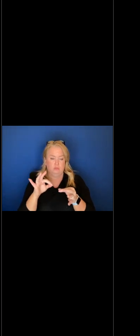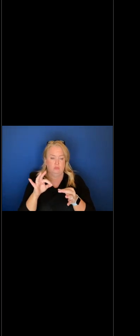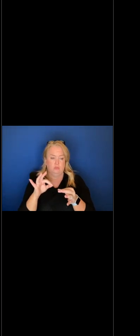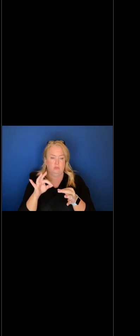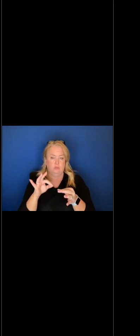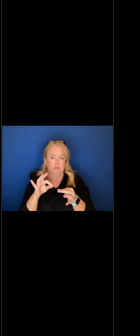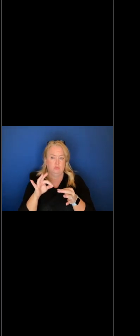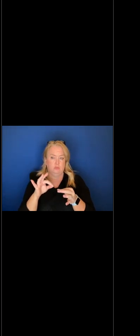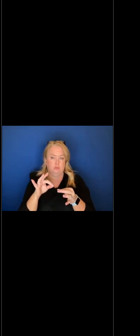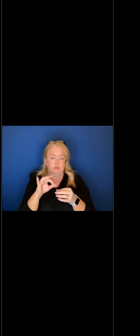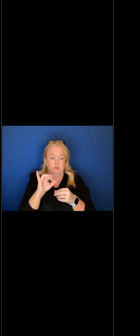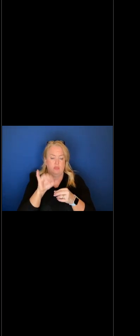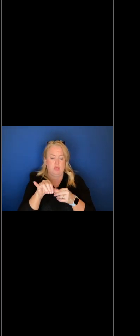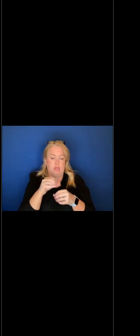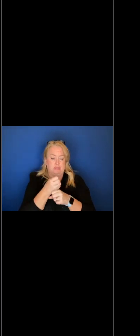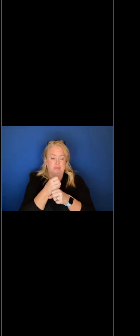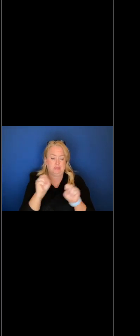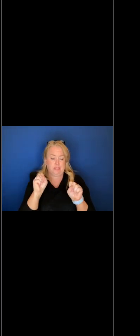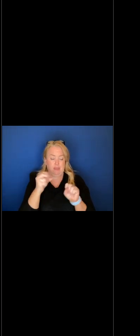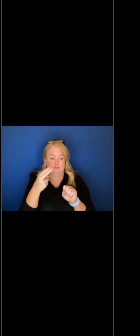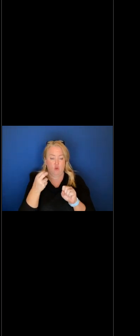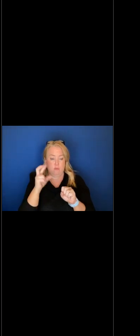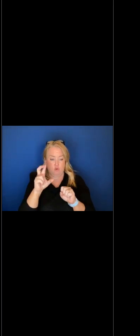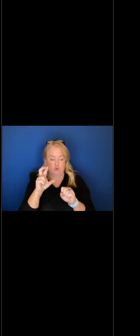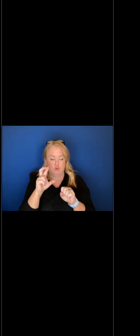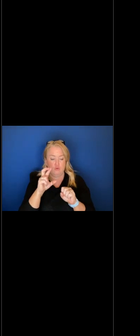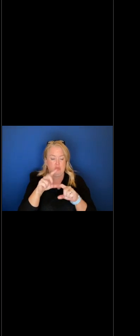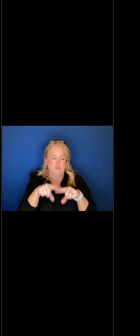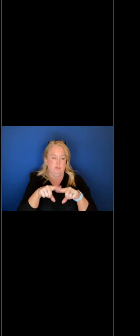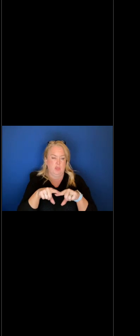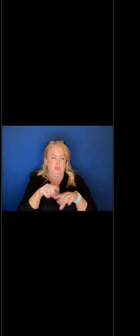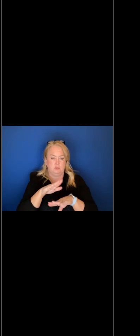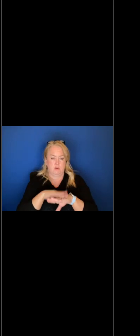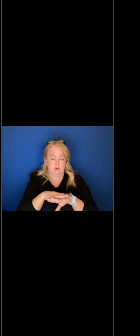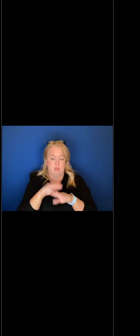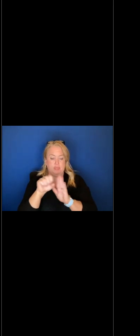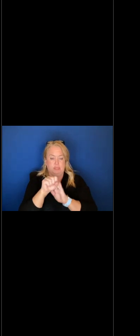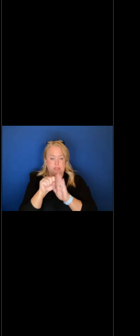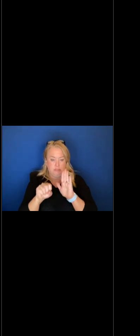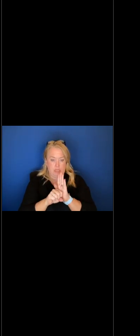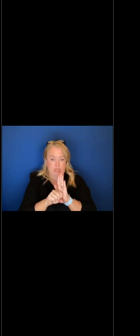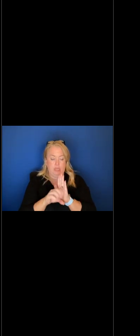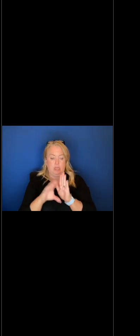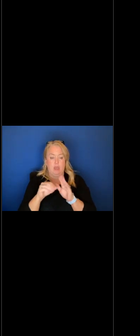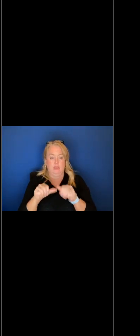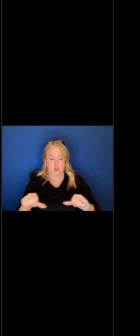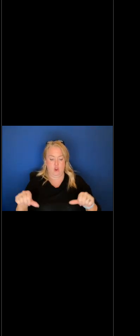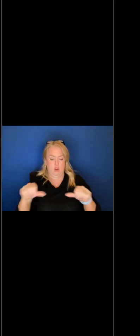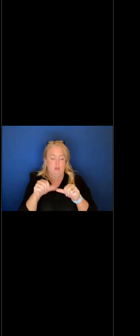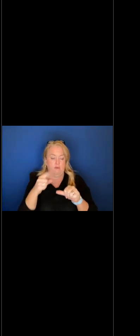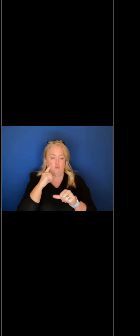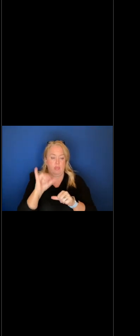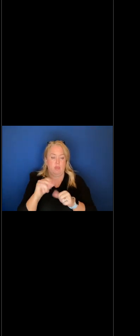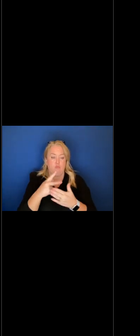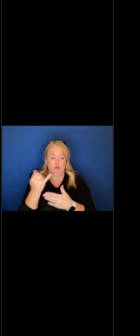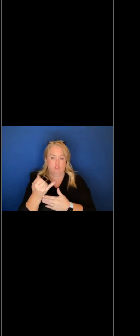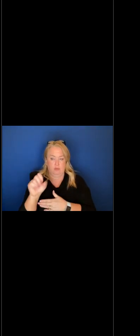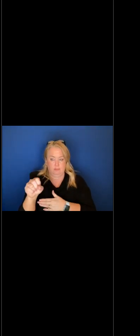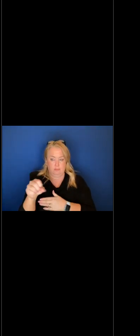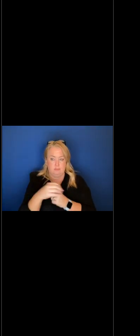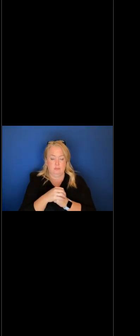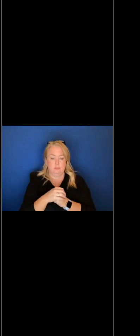the selection of a safe harbor may depend upon the state and the location of the project.